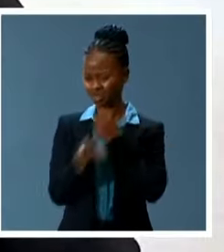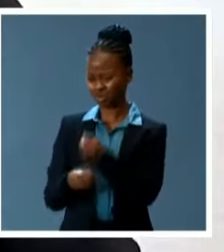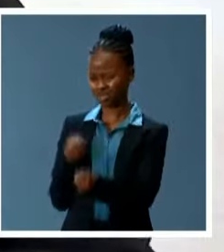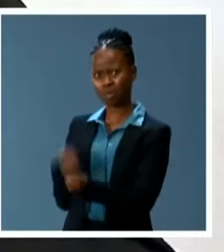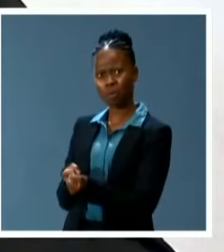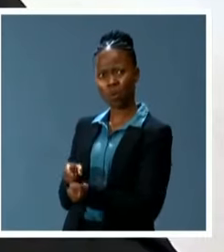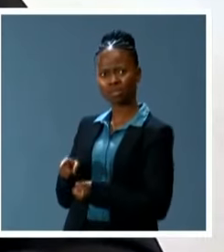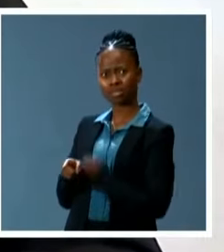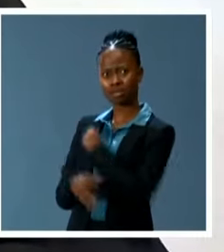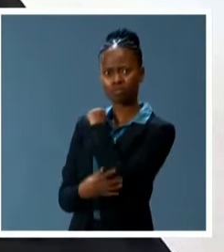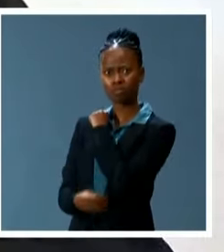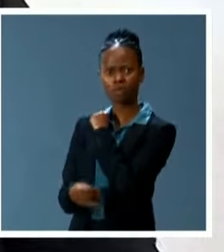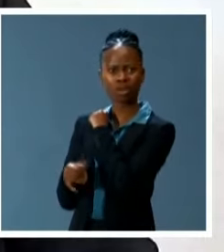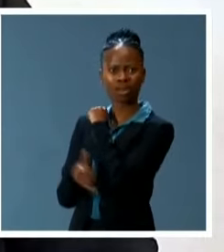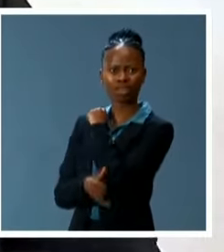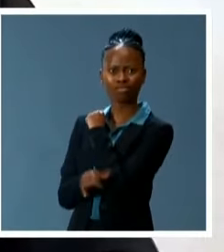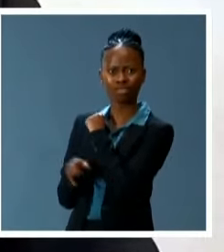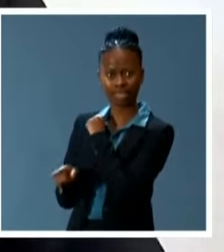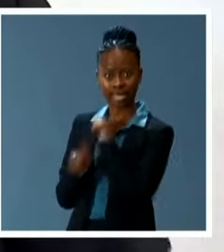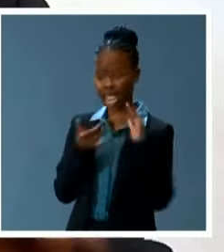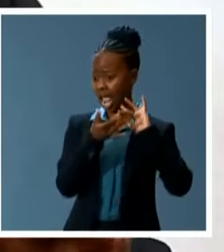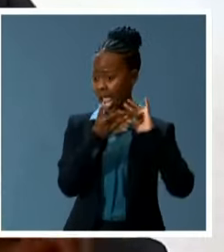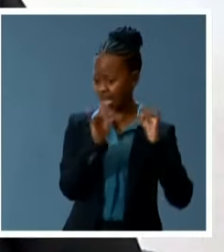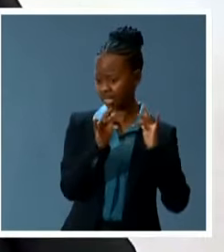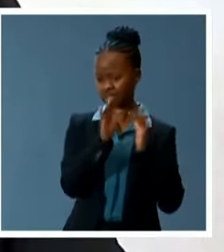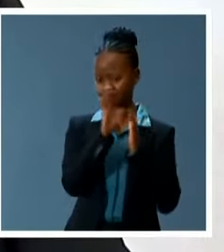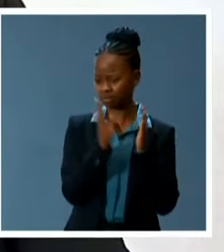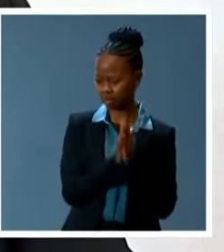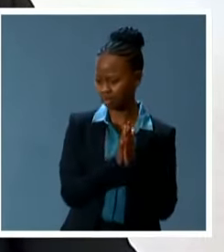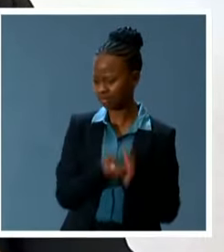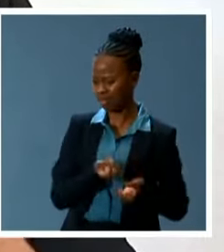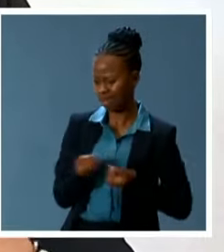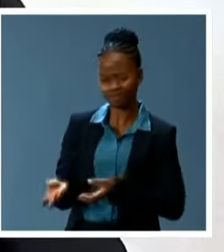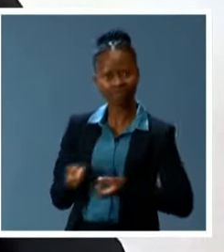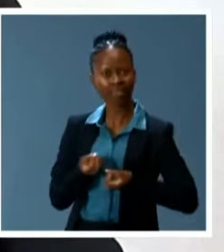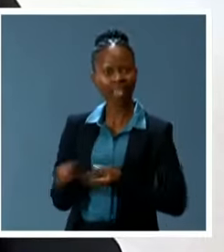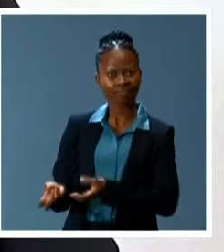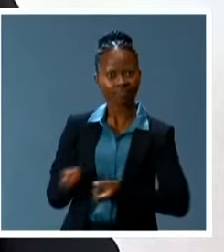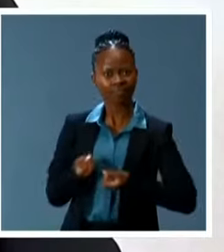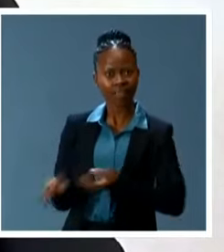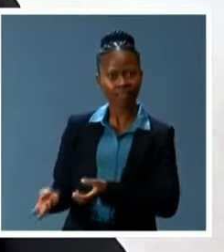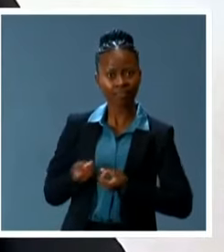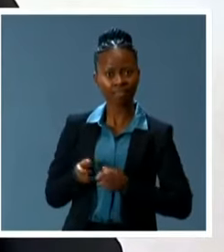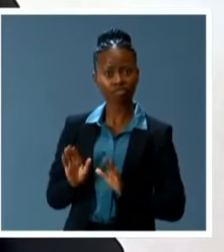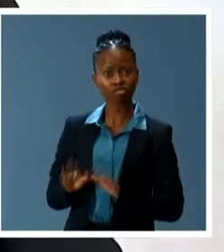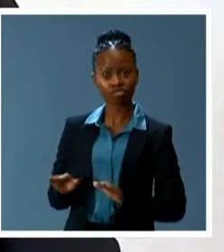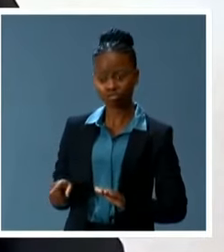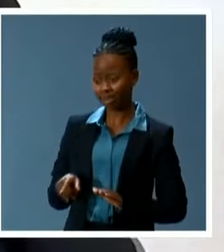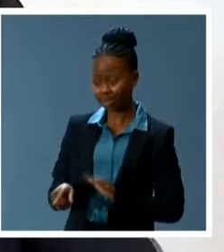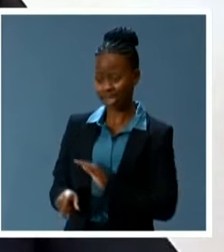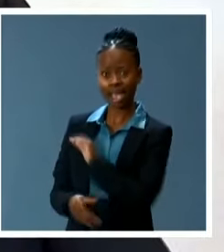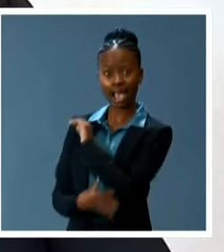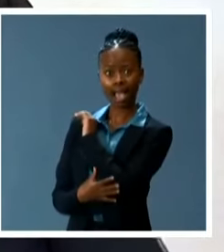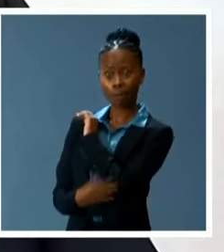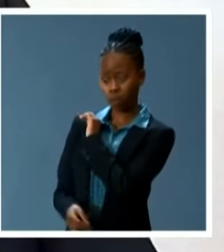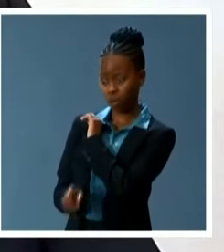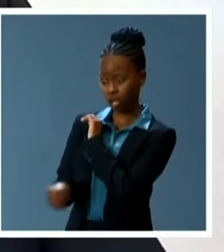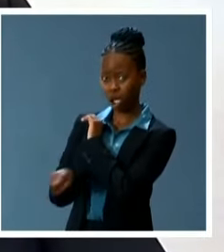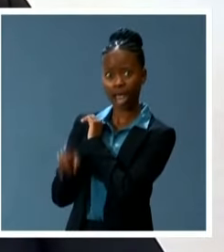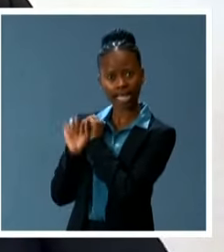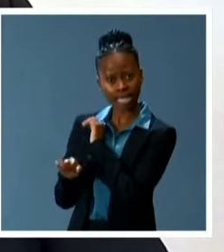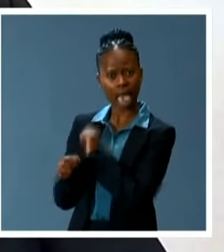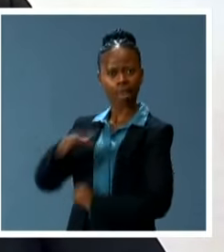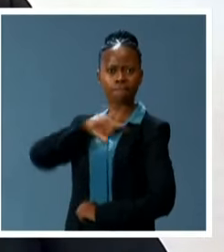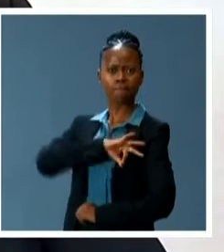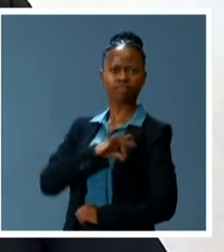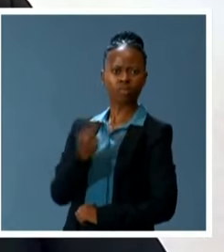digital infrastructure, for internet to get everywhere, for all schools to get internet, and for the children of the developing world to be able to benefit from the